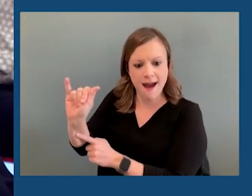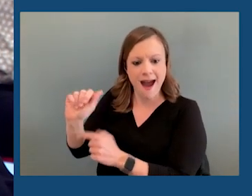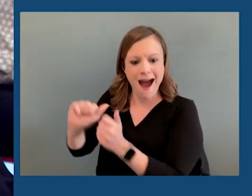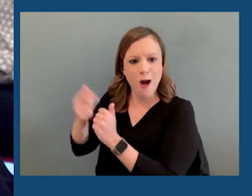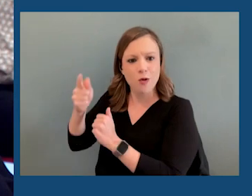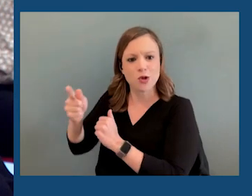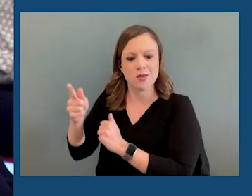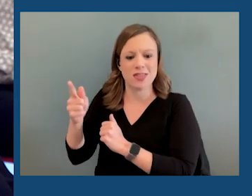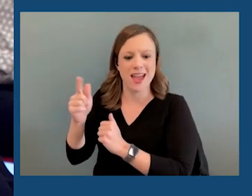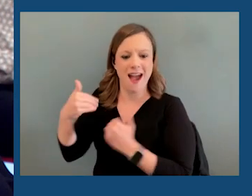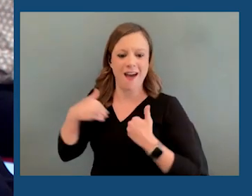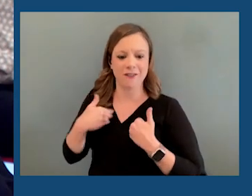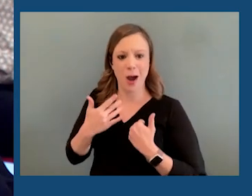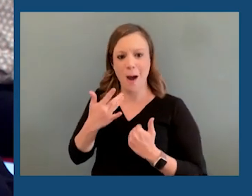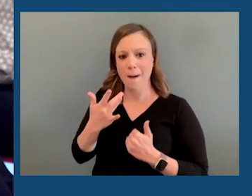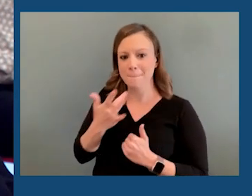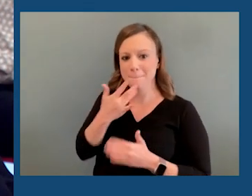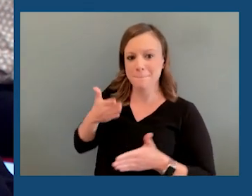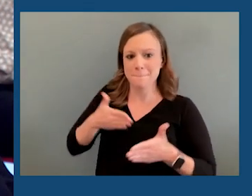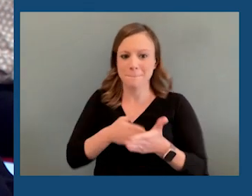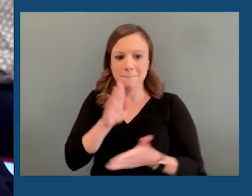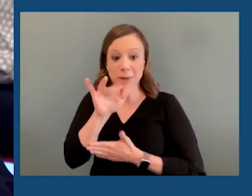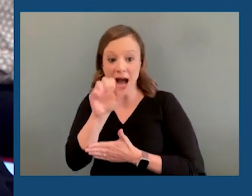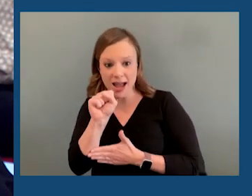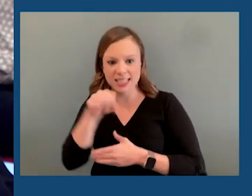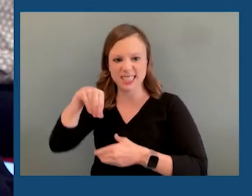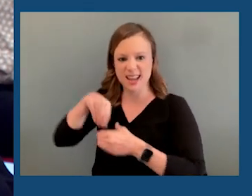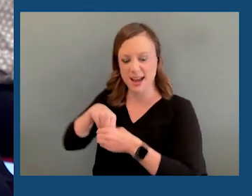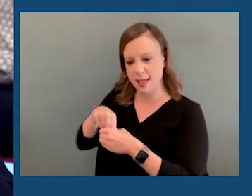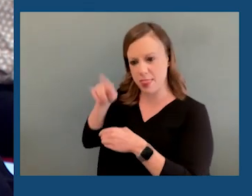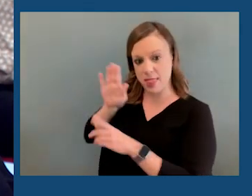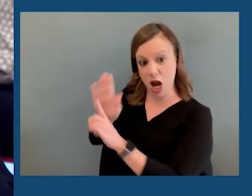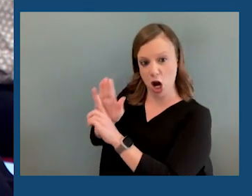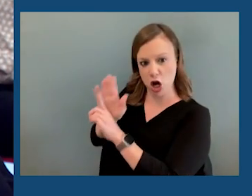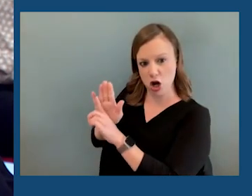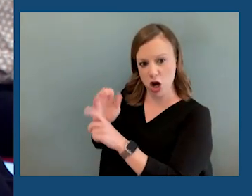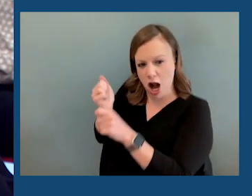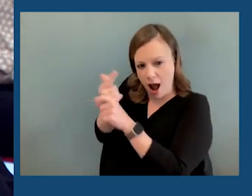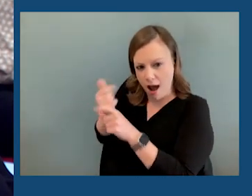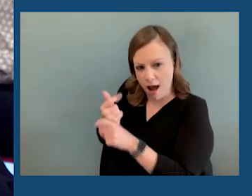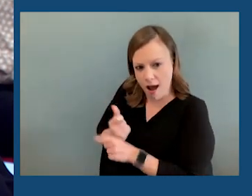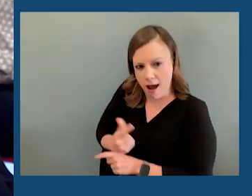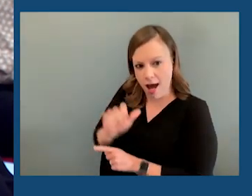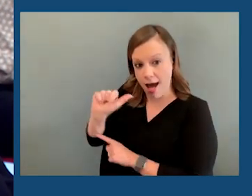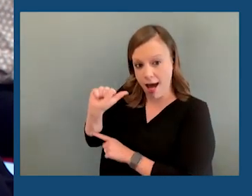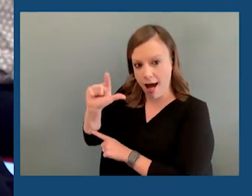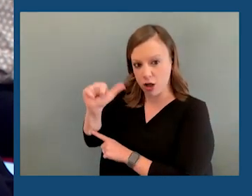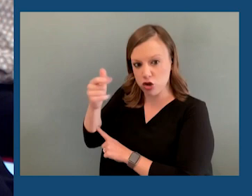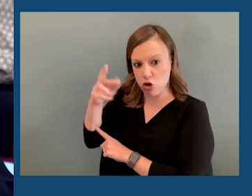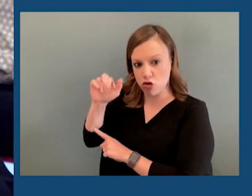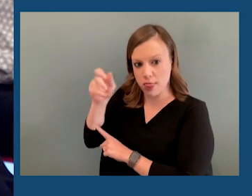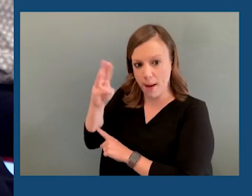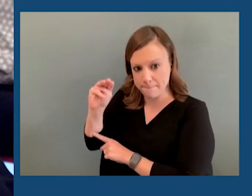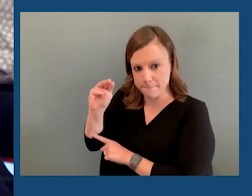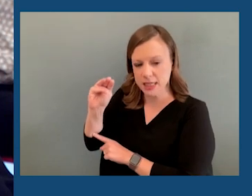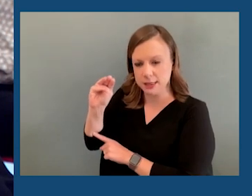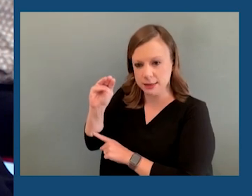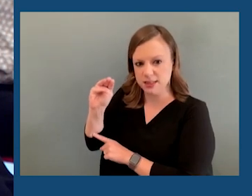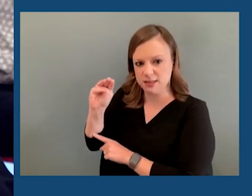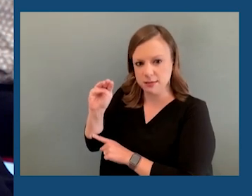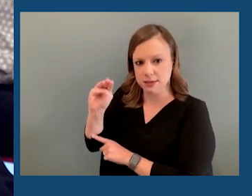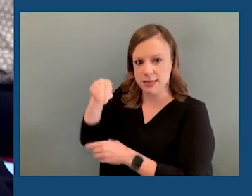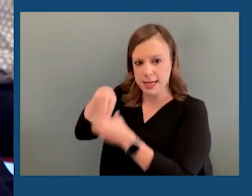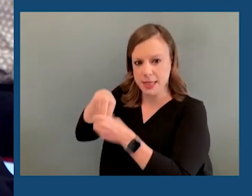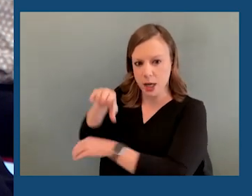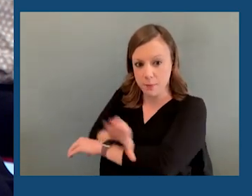There's lots of things that we can think about in the academic sense. not in the way of next